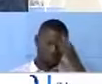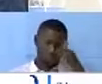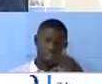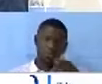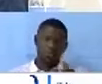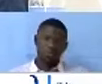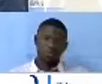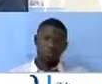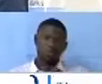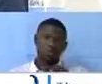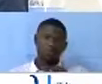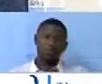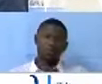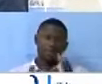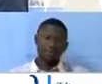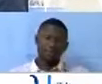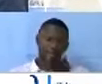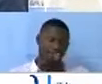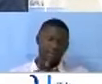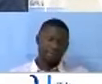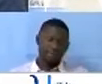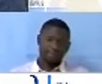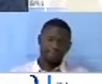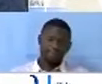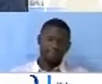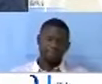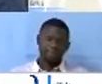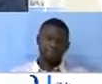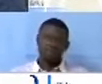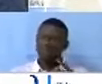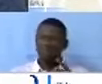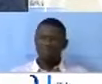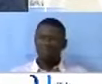See, has he not traveled with the president during that time?